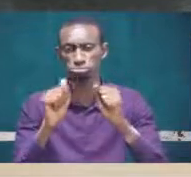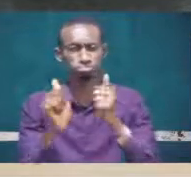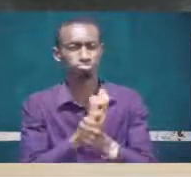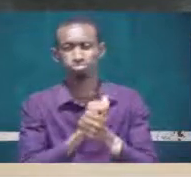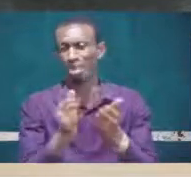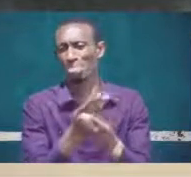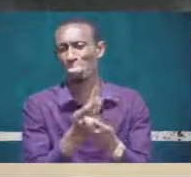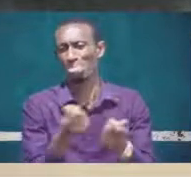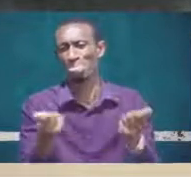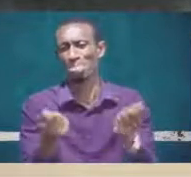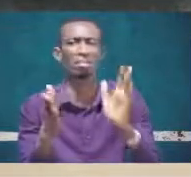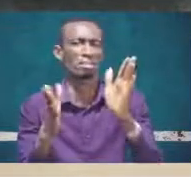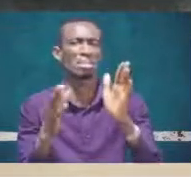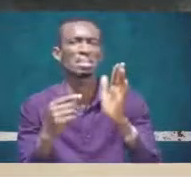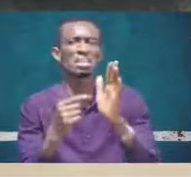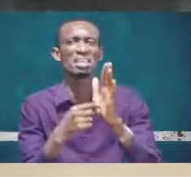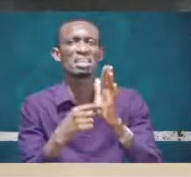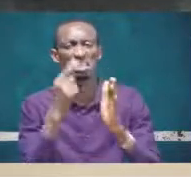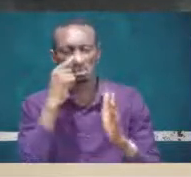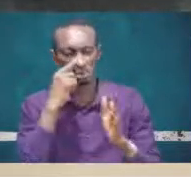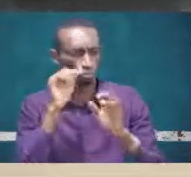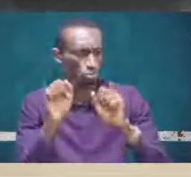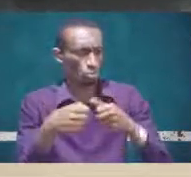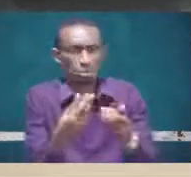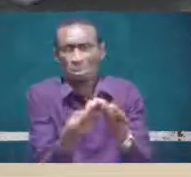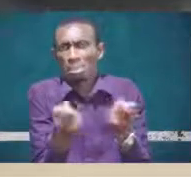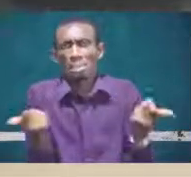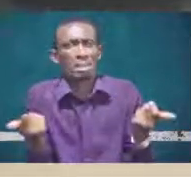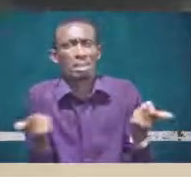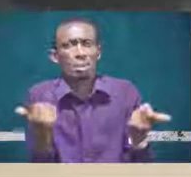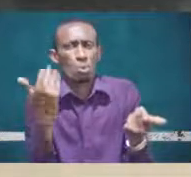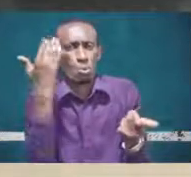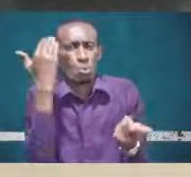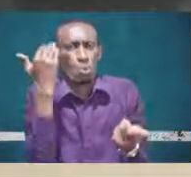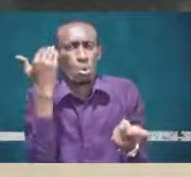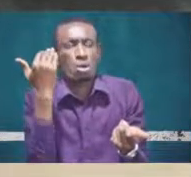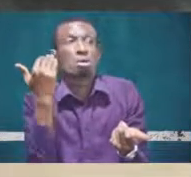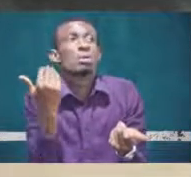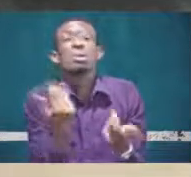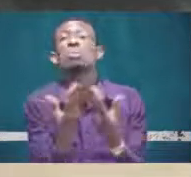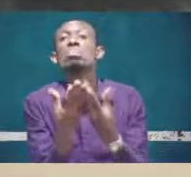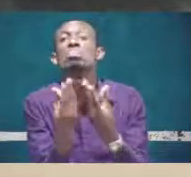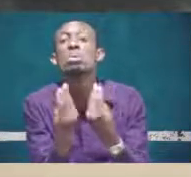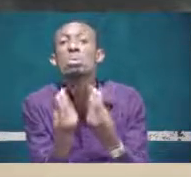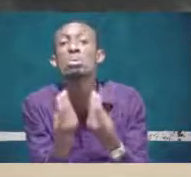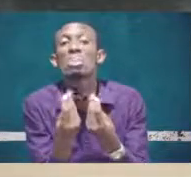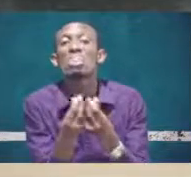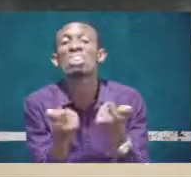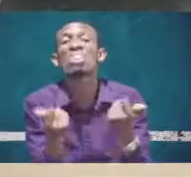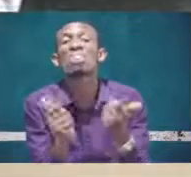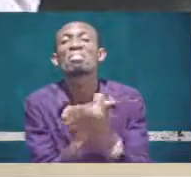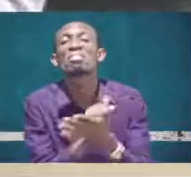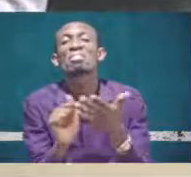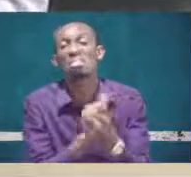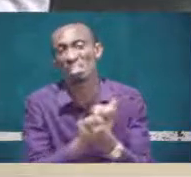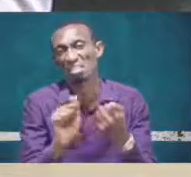which cannot be stored because they can easily be destroyed.